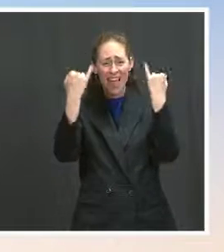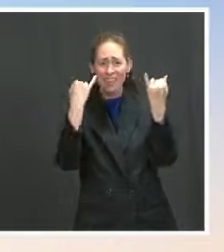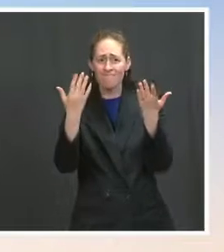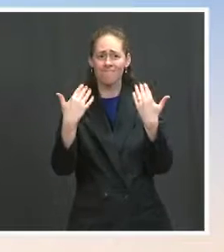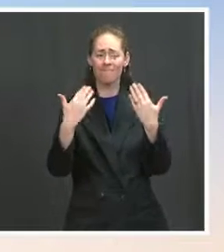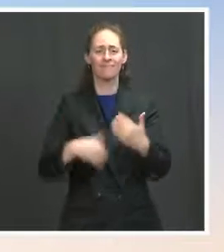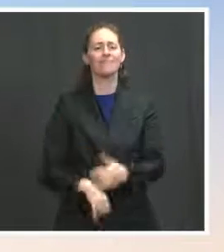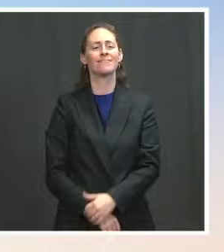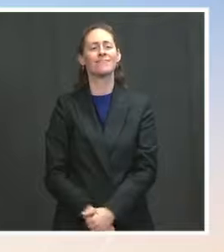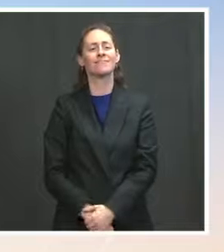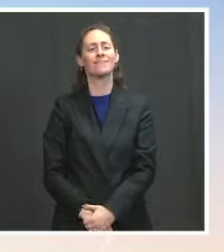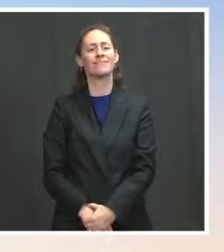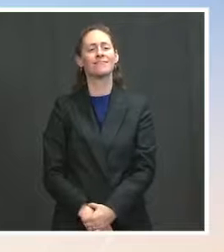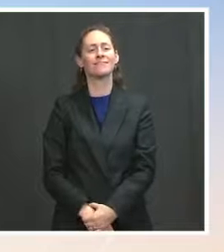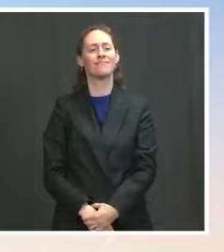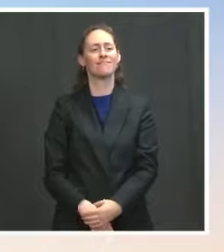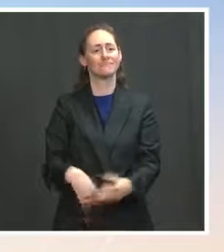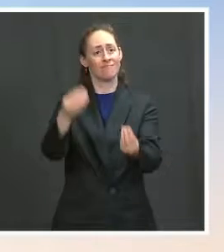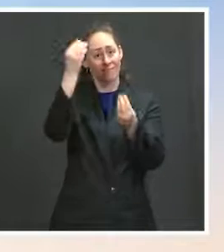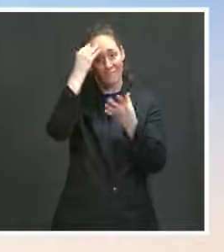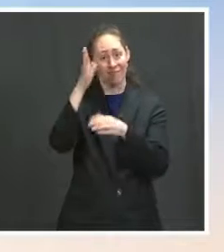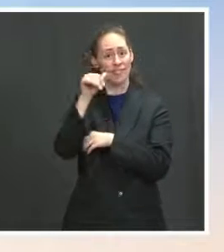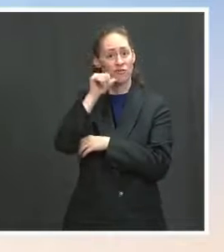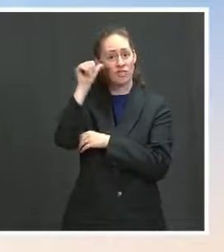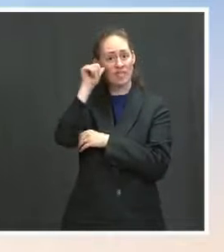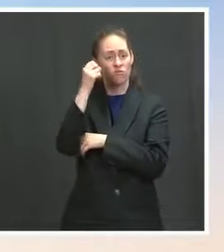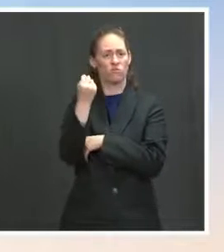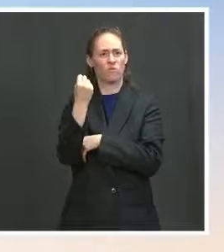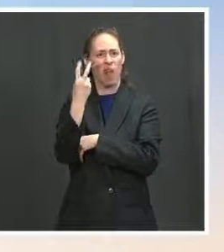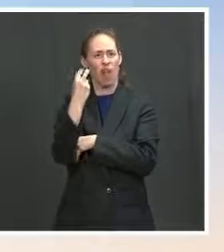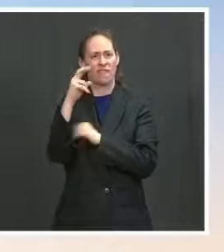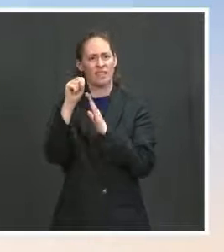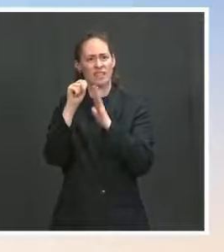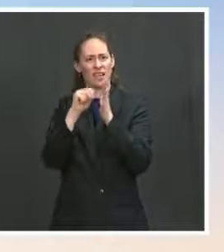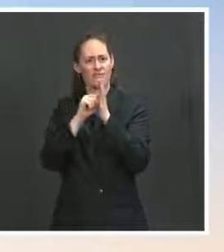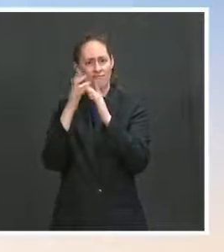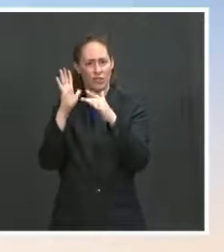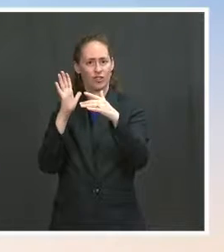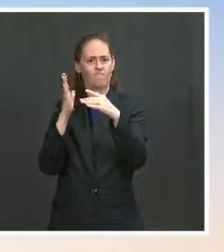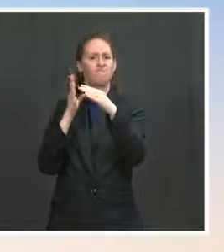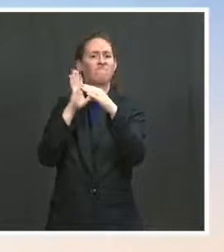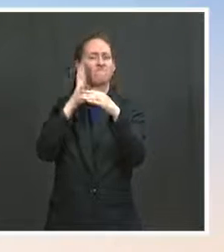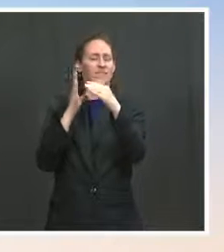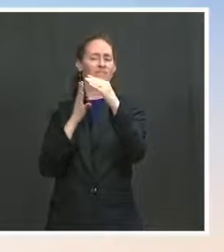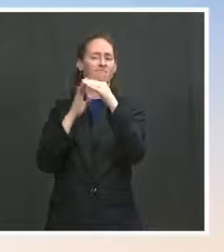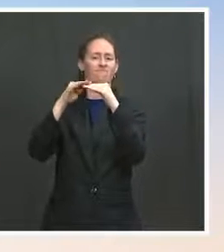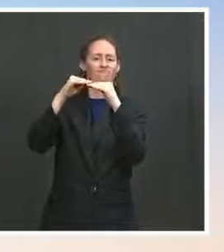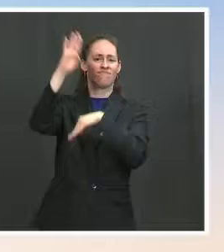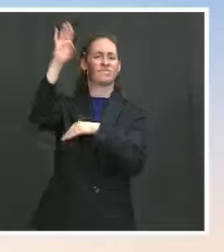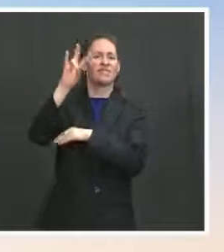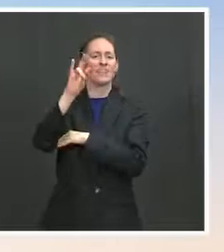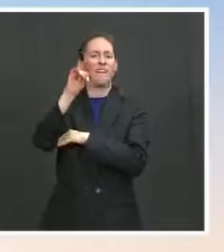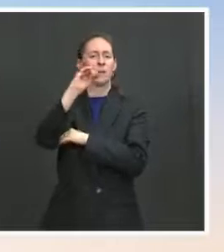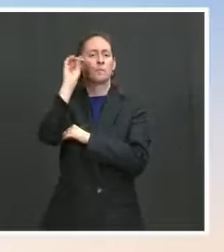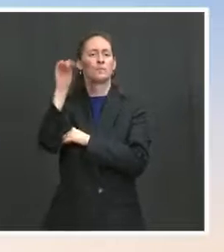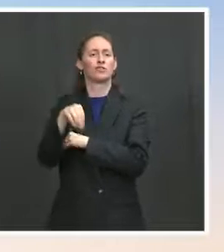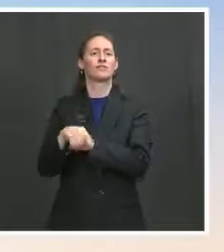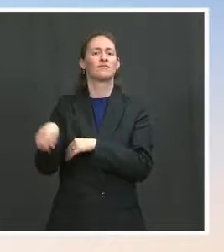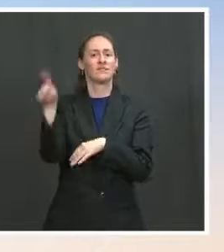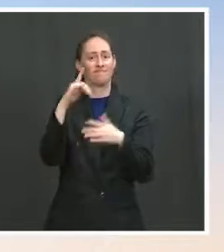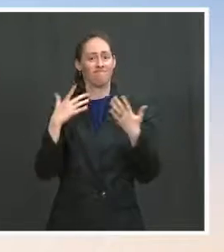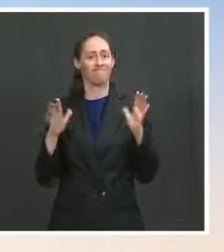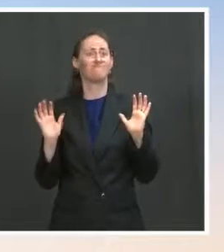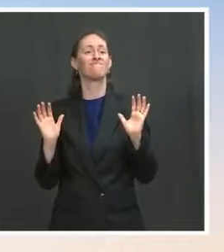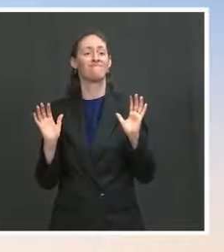about a dozen states had met their 70% or higher. And ultimately, this is going to be up to individuals to get shots in their